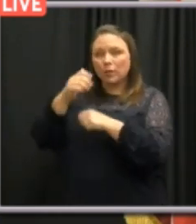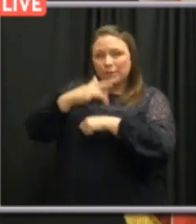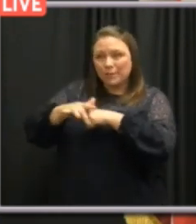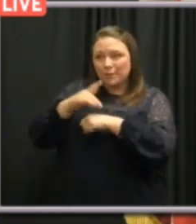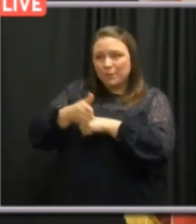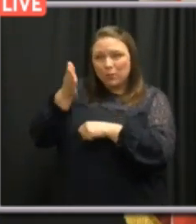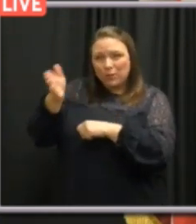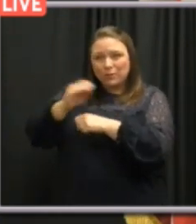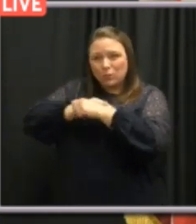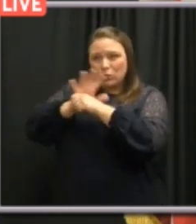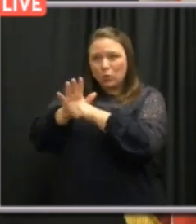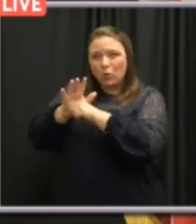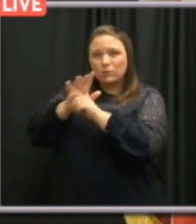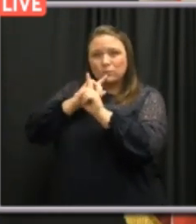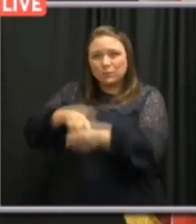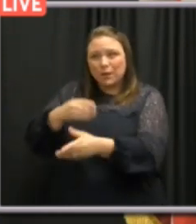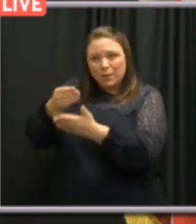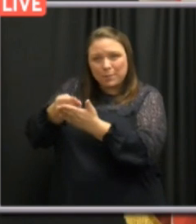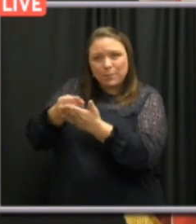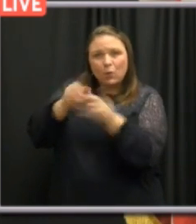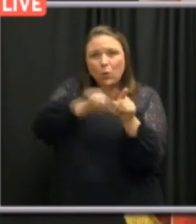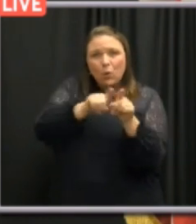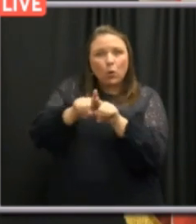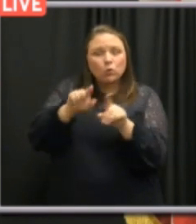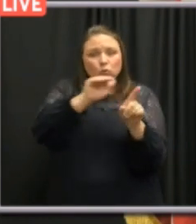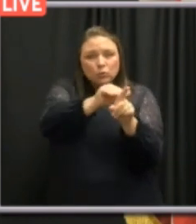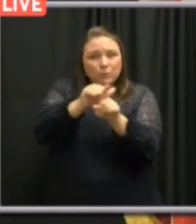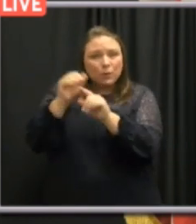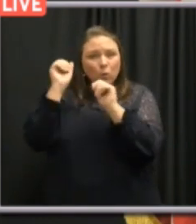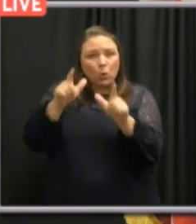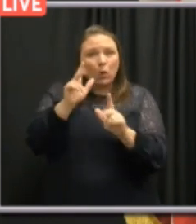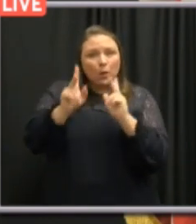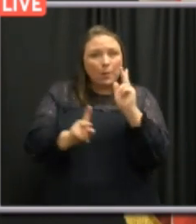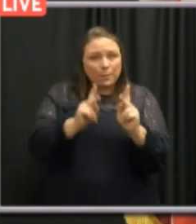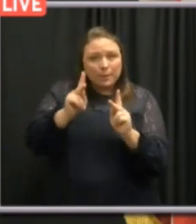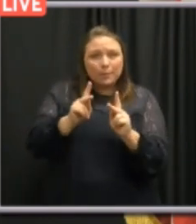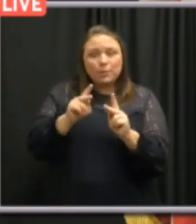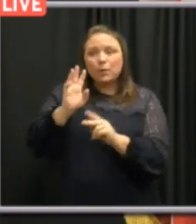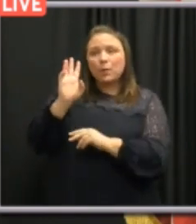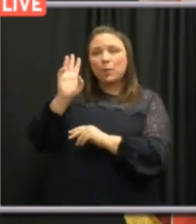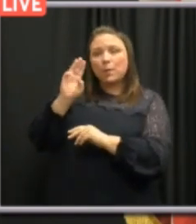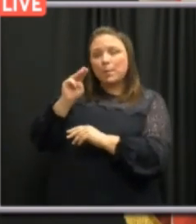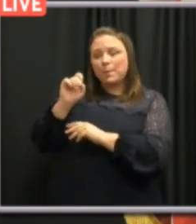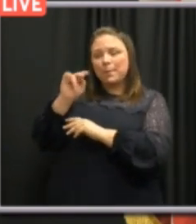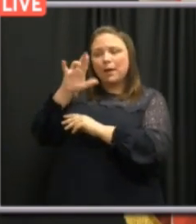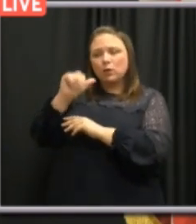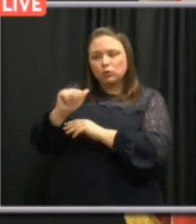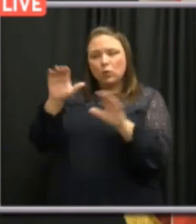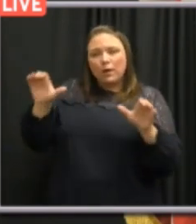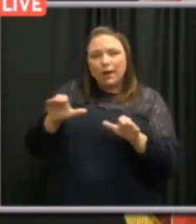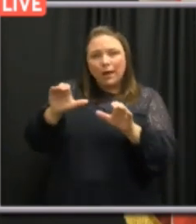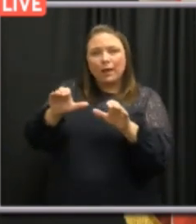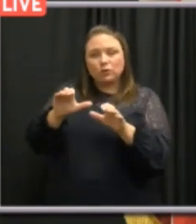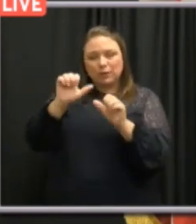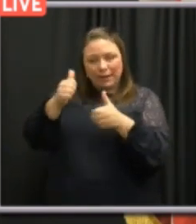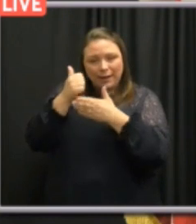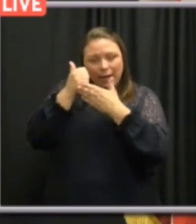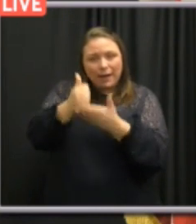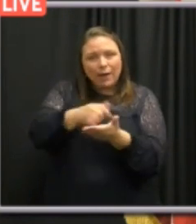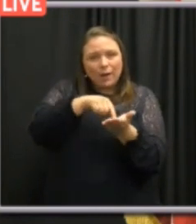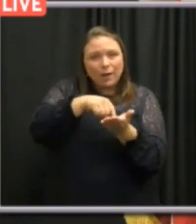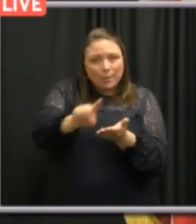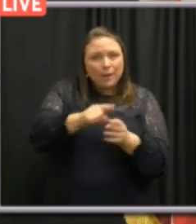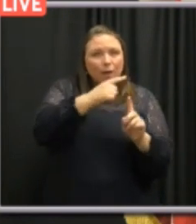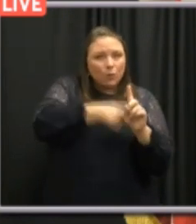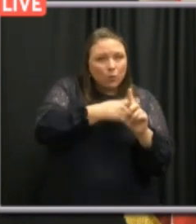the COVID-19 Response Fund, I want to remind all Nashvillians that the Metro Action Commission can provide rent, mortgage, and